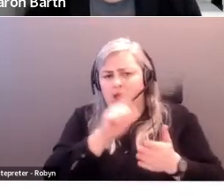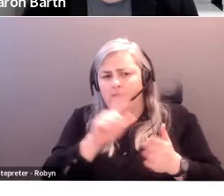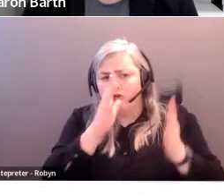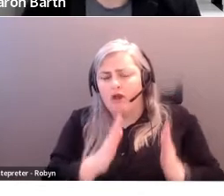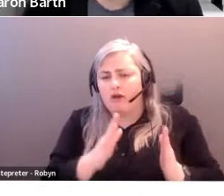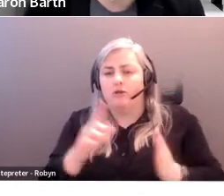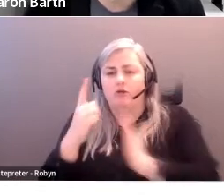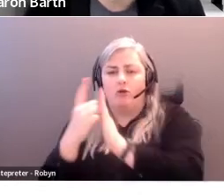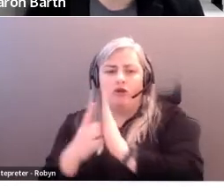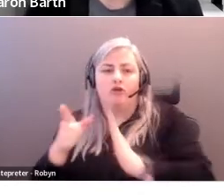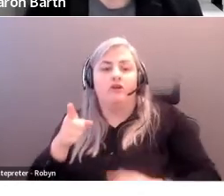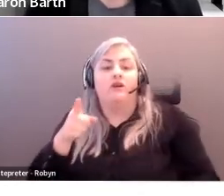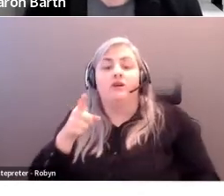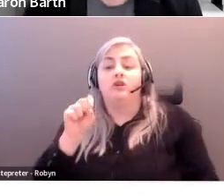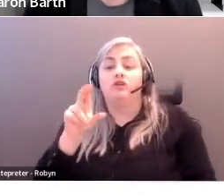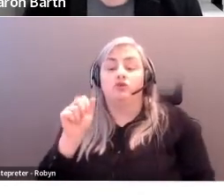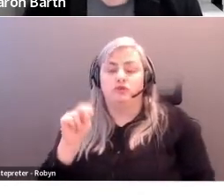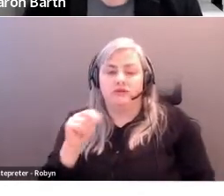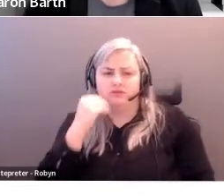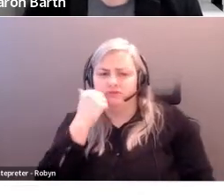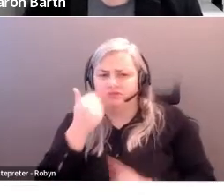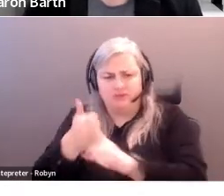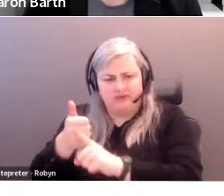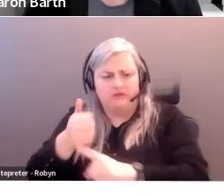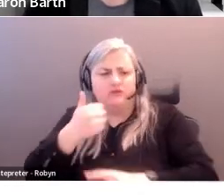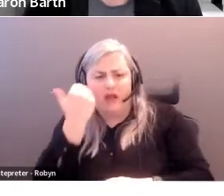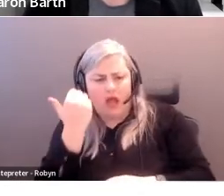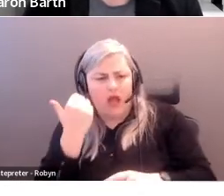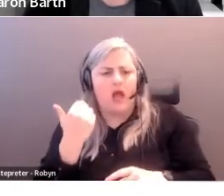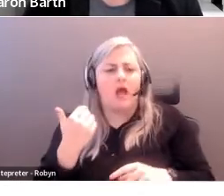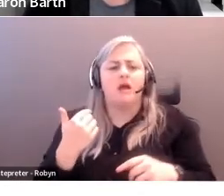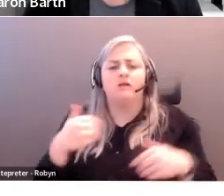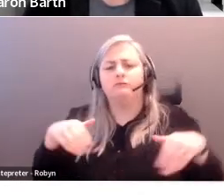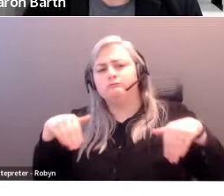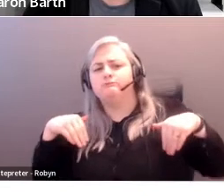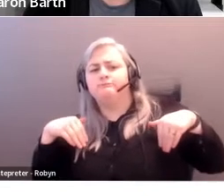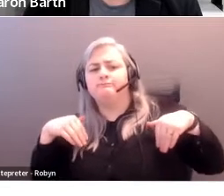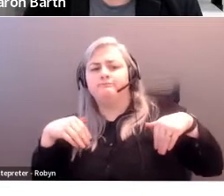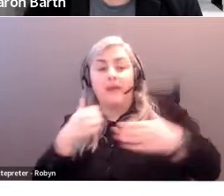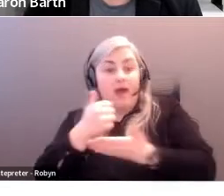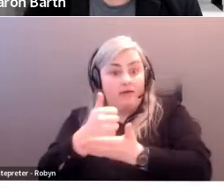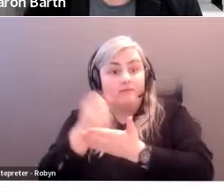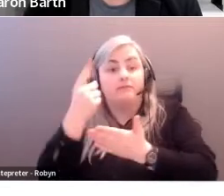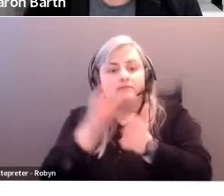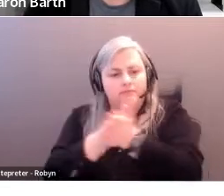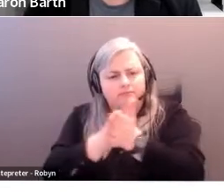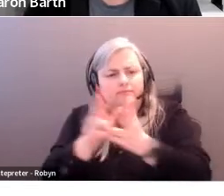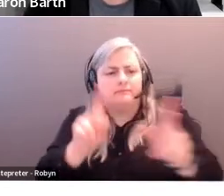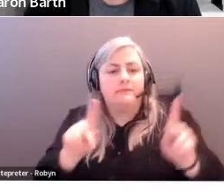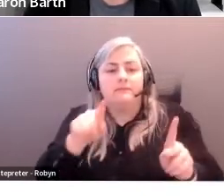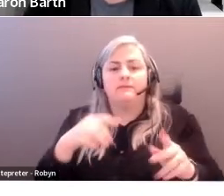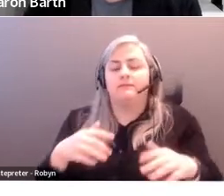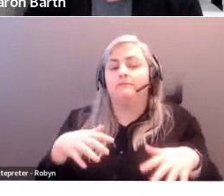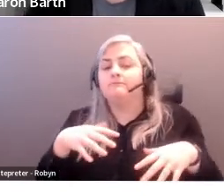Susan is very shy and withdrawn, very helpful, but with little interest in people, a meek and tidy soul. She has a need